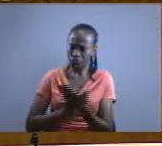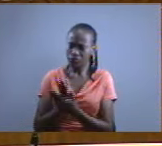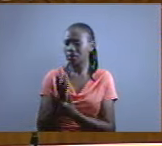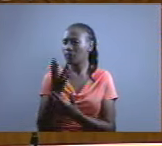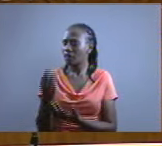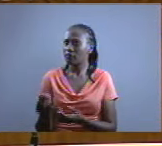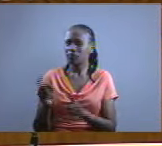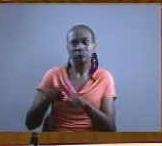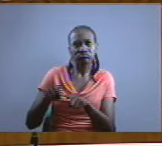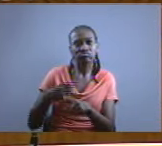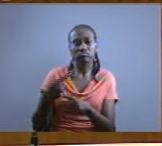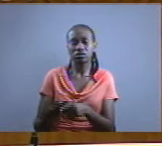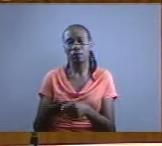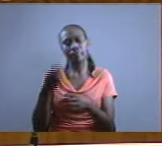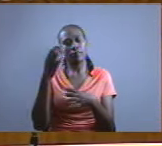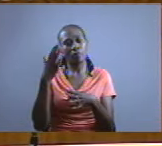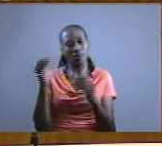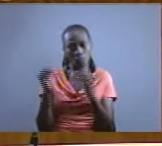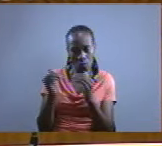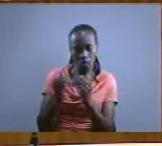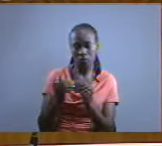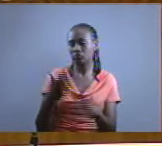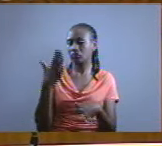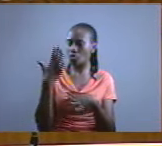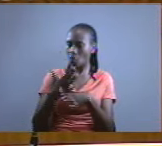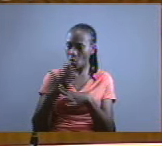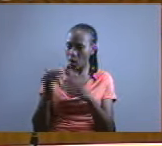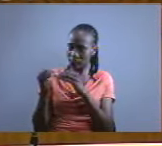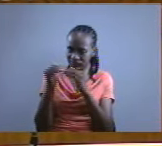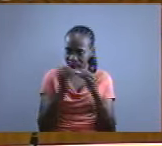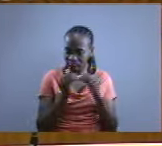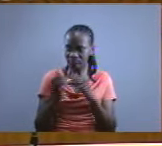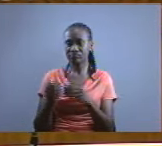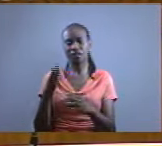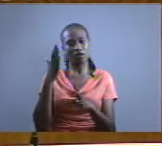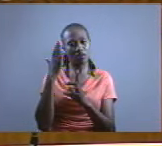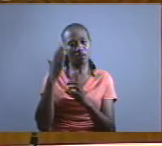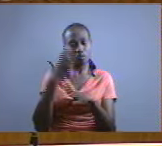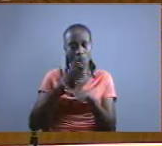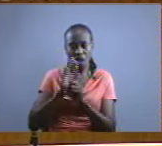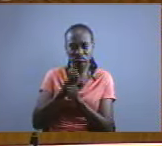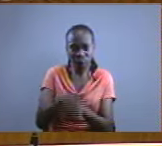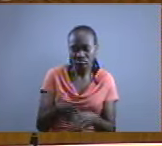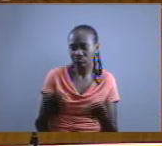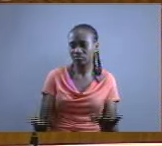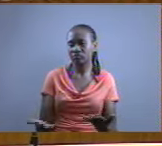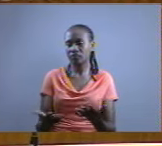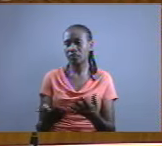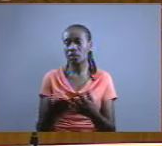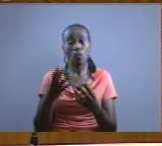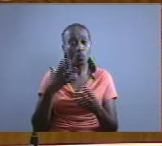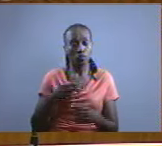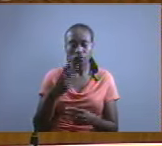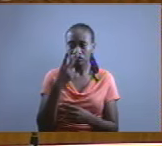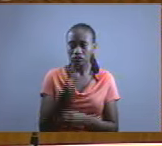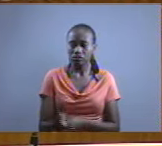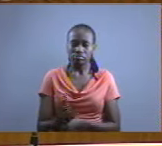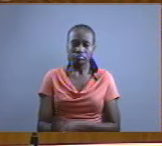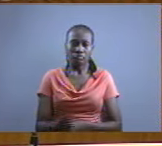to equality, fair labor practice, and protection against unfair discrimination, to strengthen the implementation